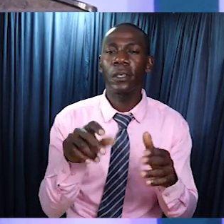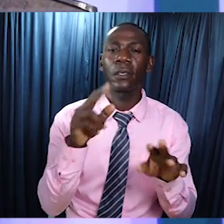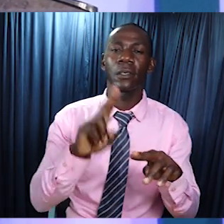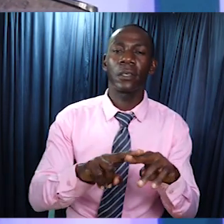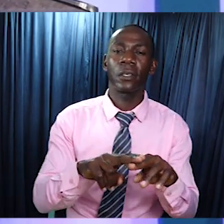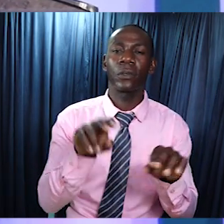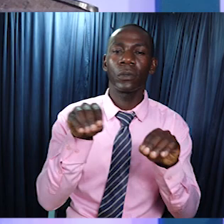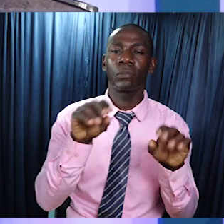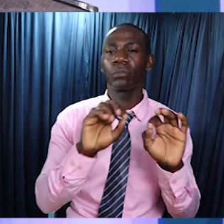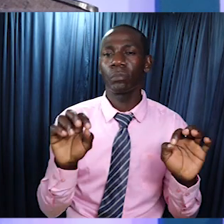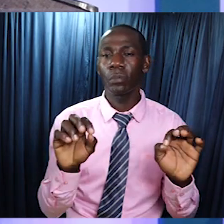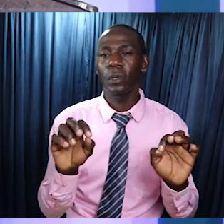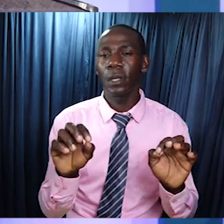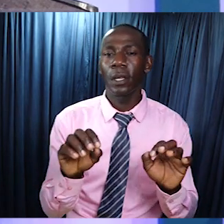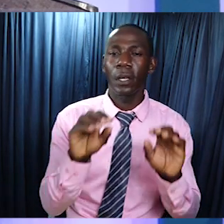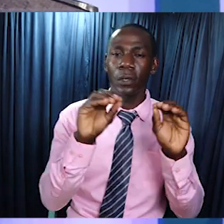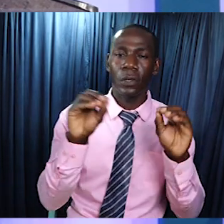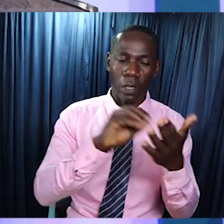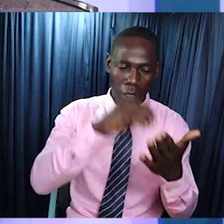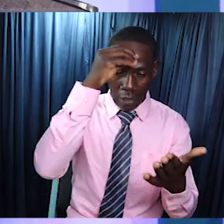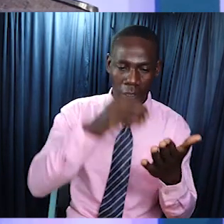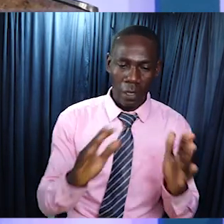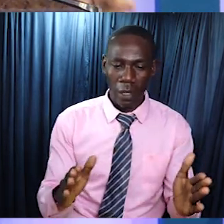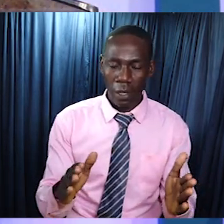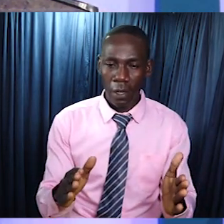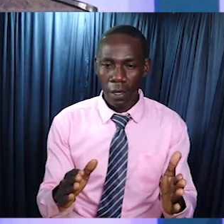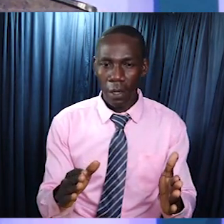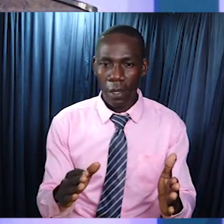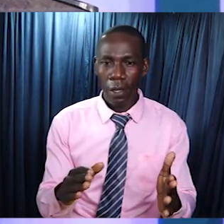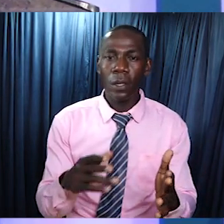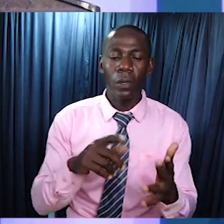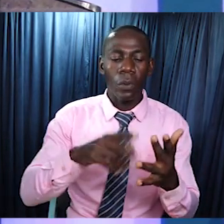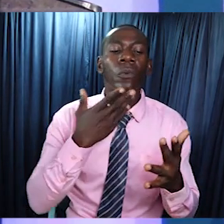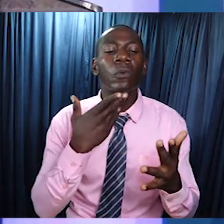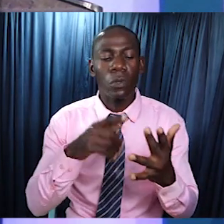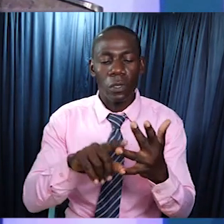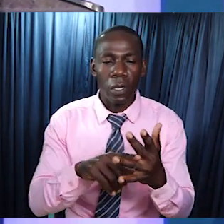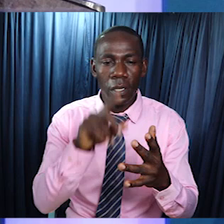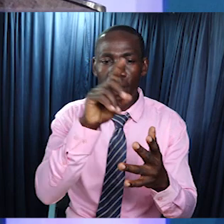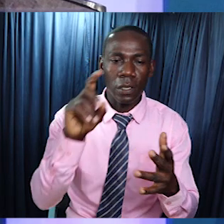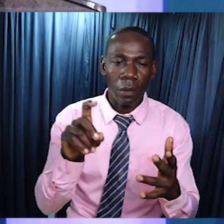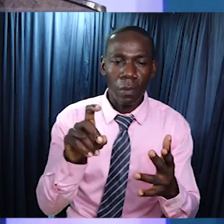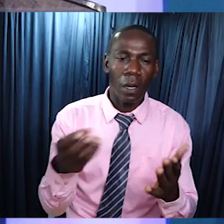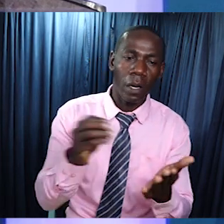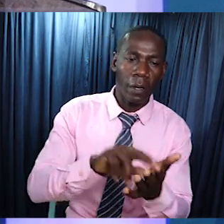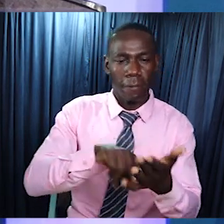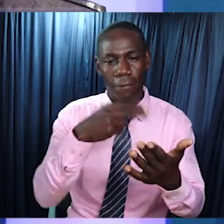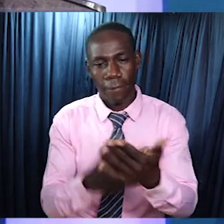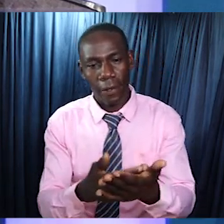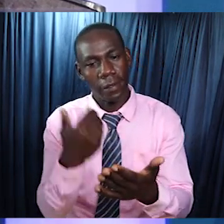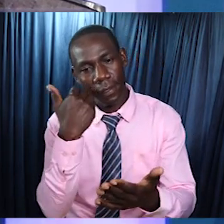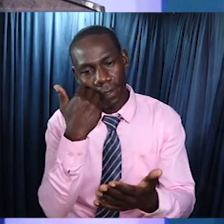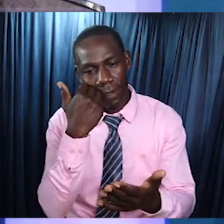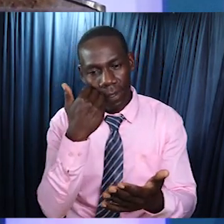exam. Si mwanawe. Not her child. Mwanafunzi. A student. Bado heka heka ya injili sasa. Now they were to seek the first aid.